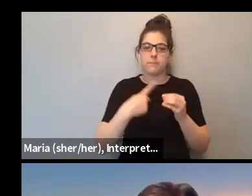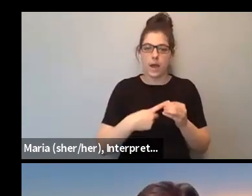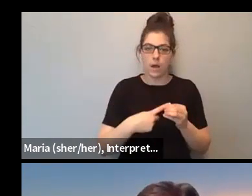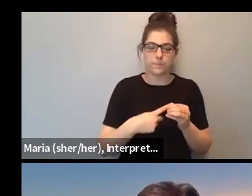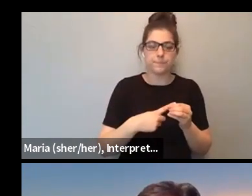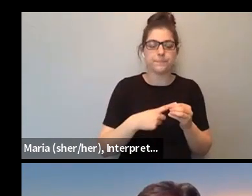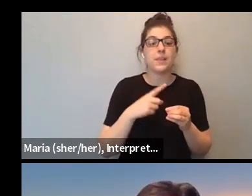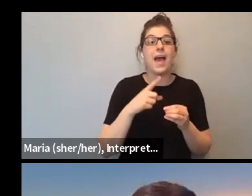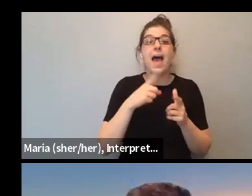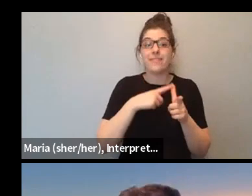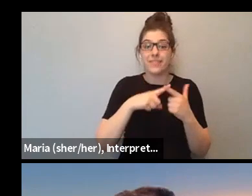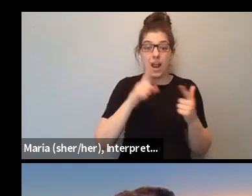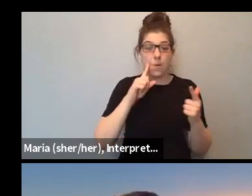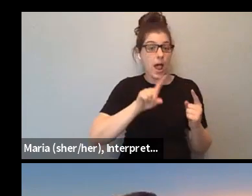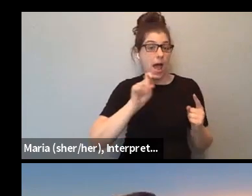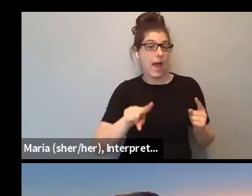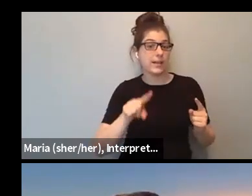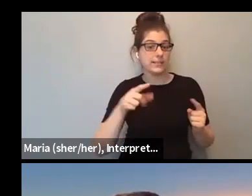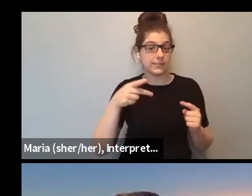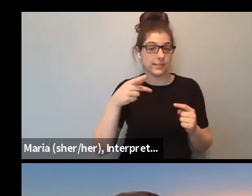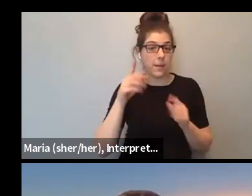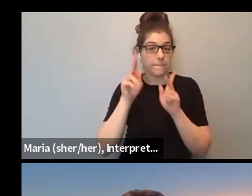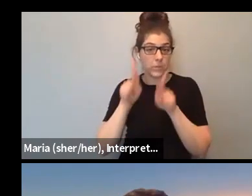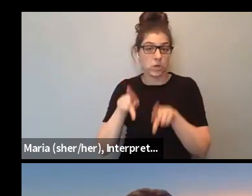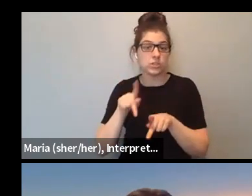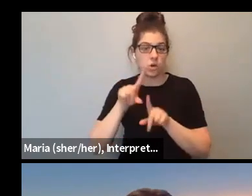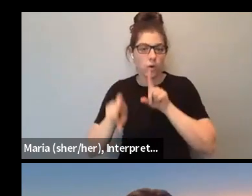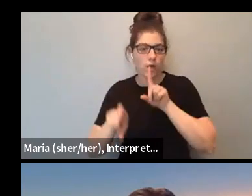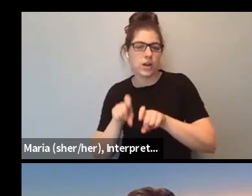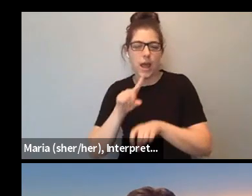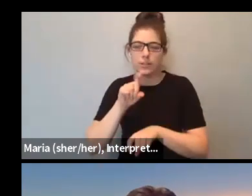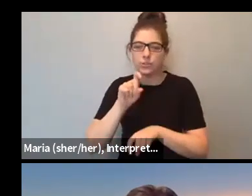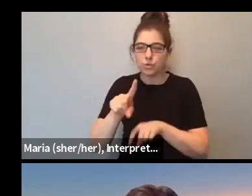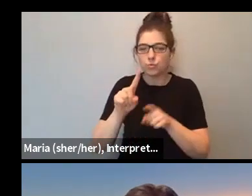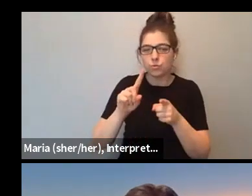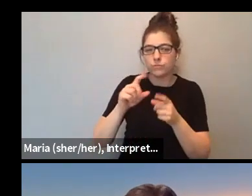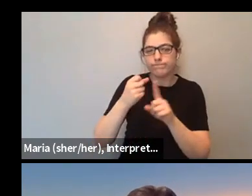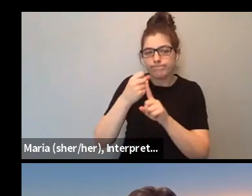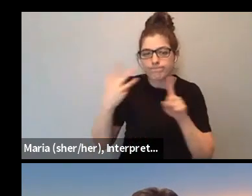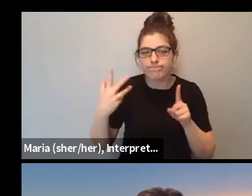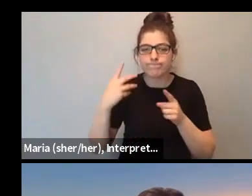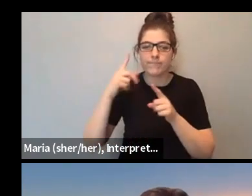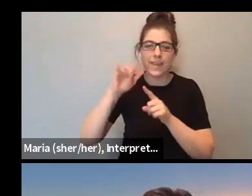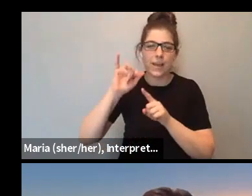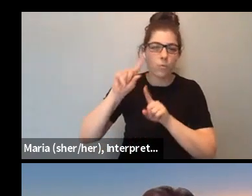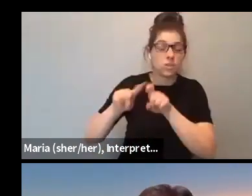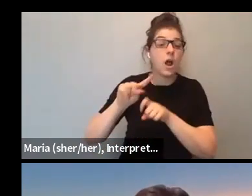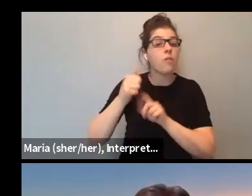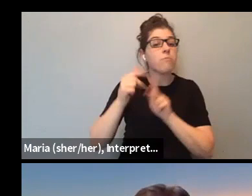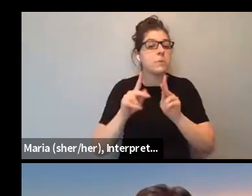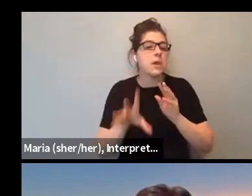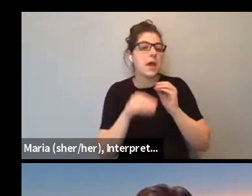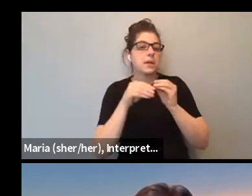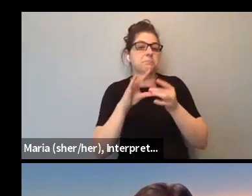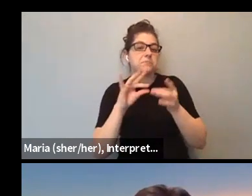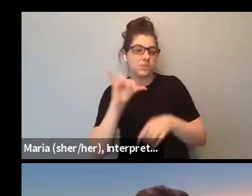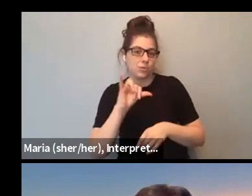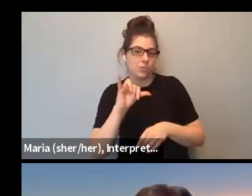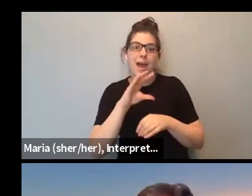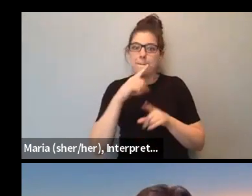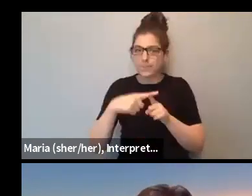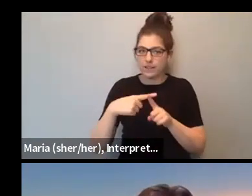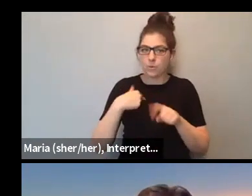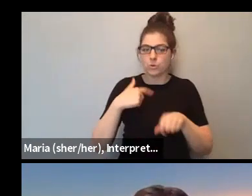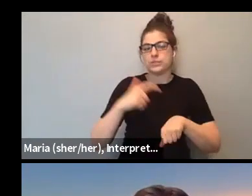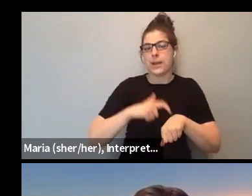panelist a question and invite them to kind of contend with it. Other panelists can chime in if they want. And I'll also keep the time so we don't stay